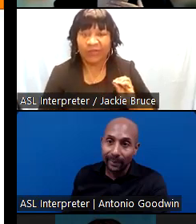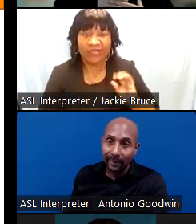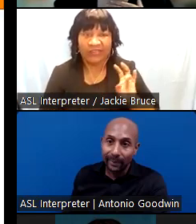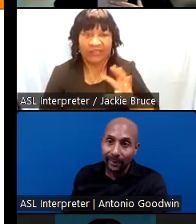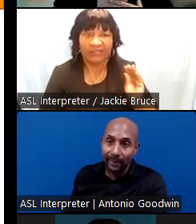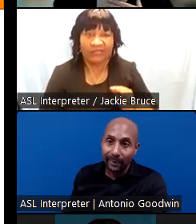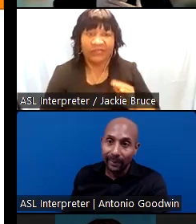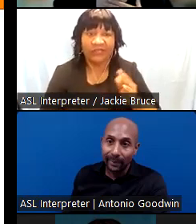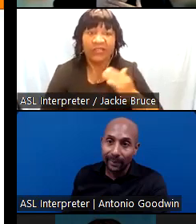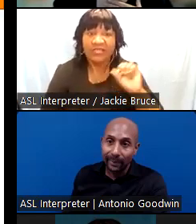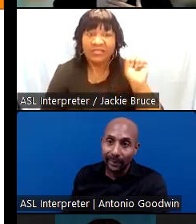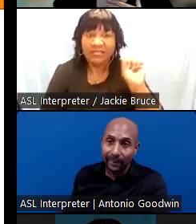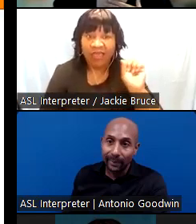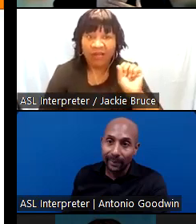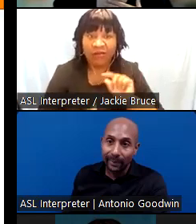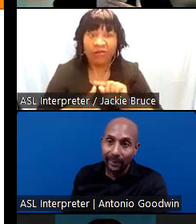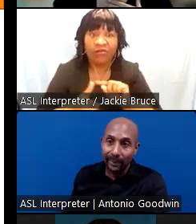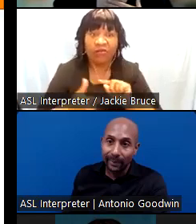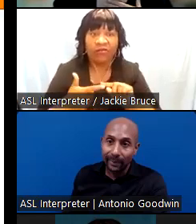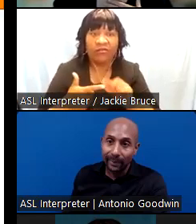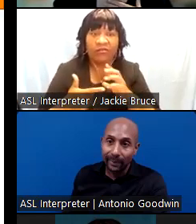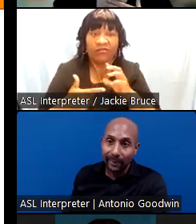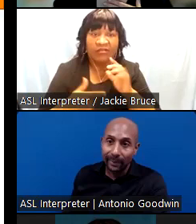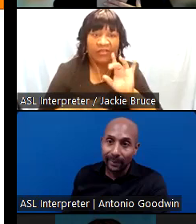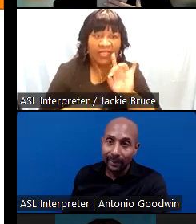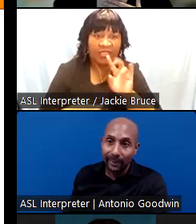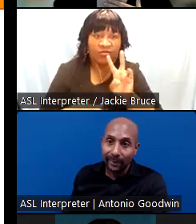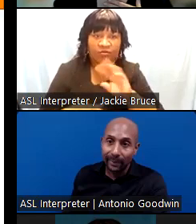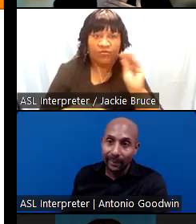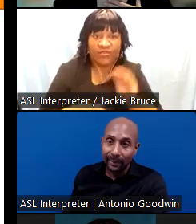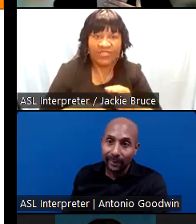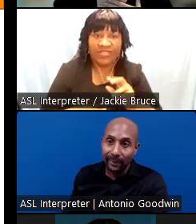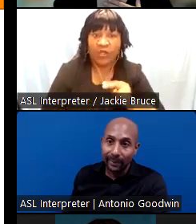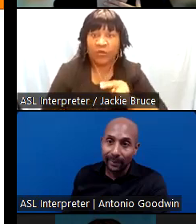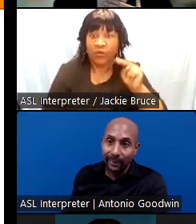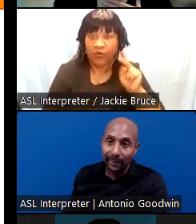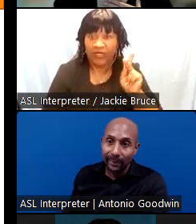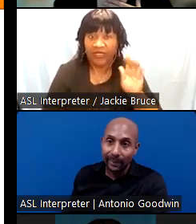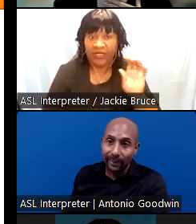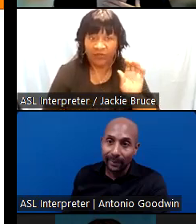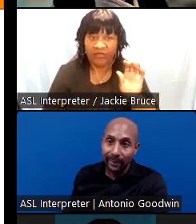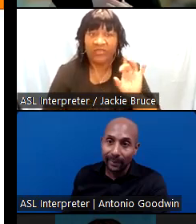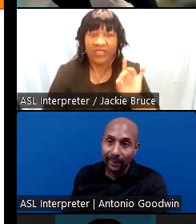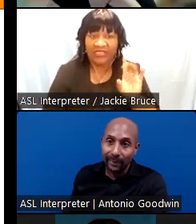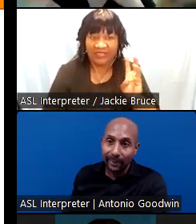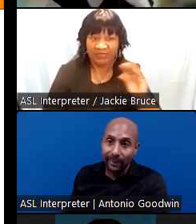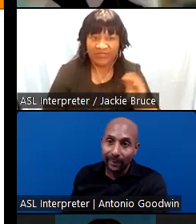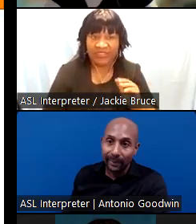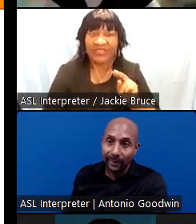see Seattle is 82%, North King County is 86%, and East King County